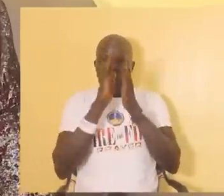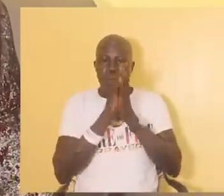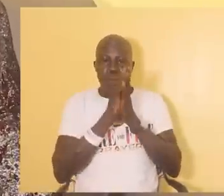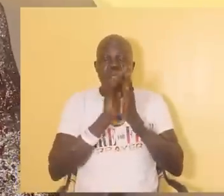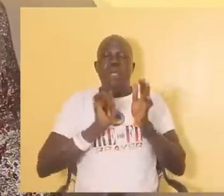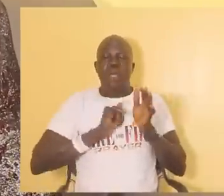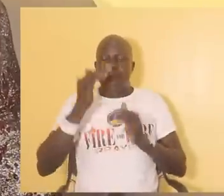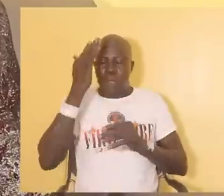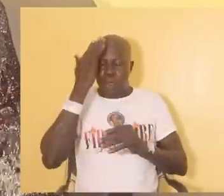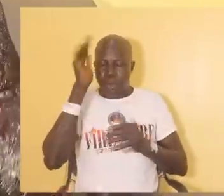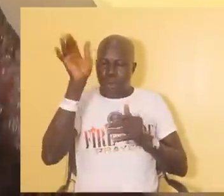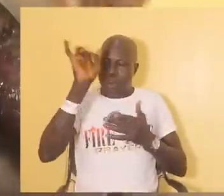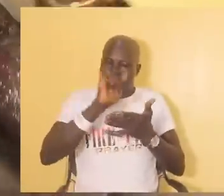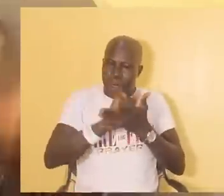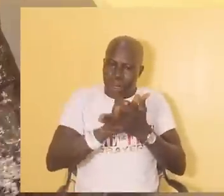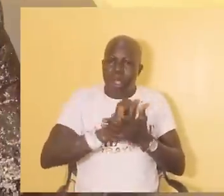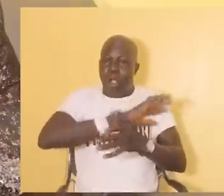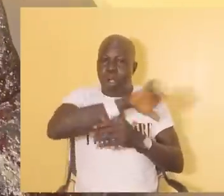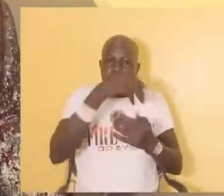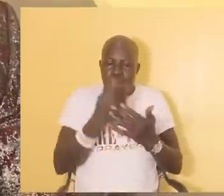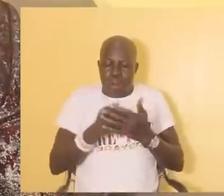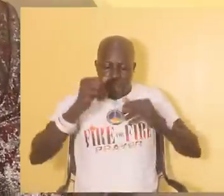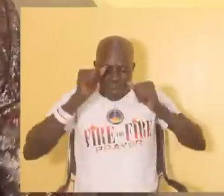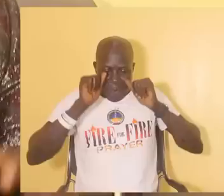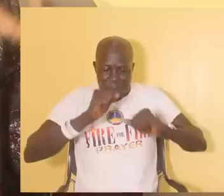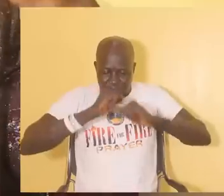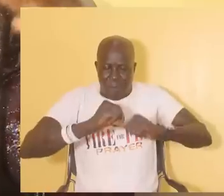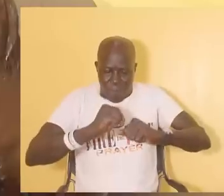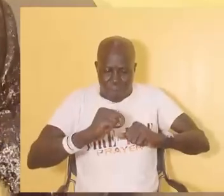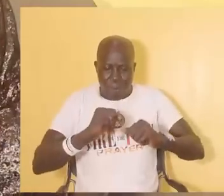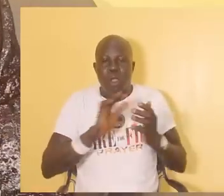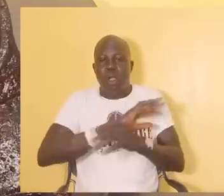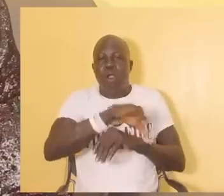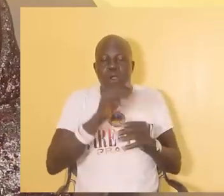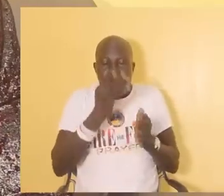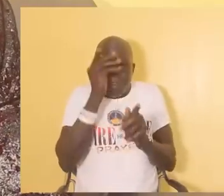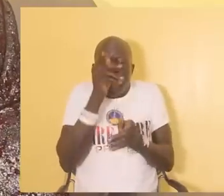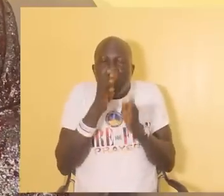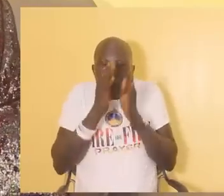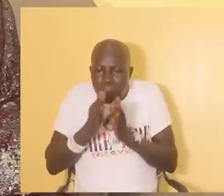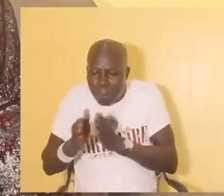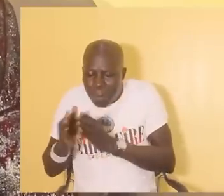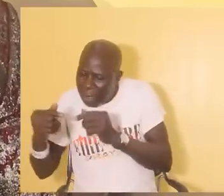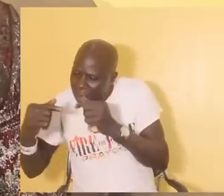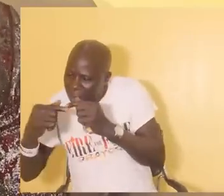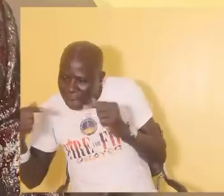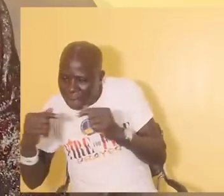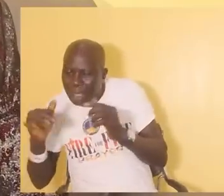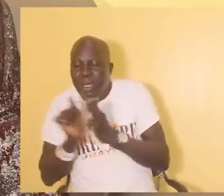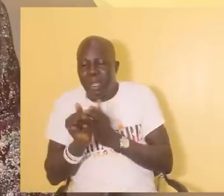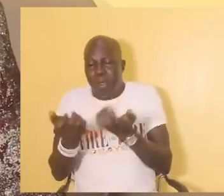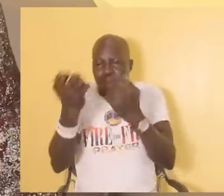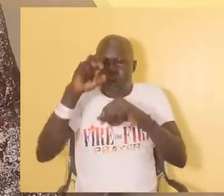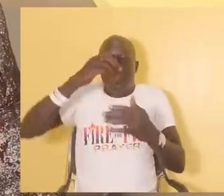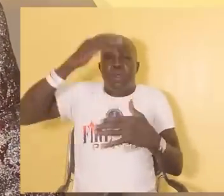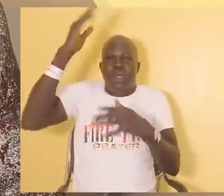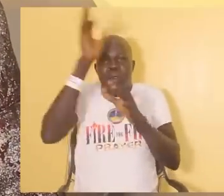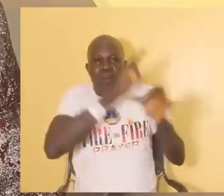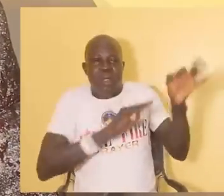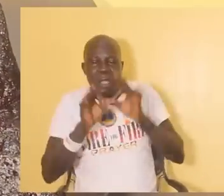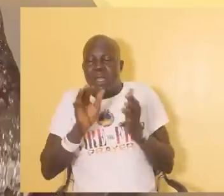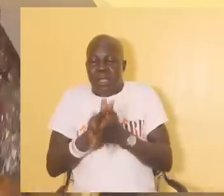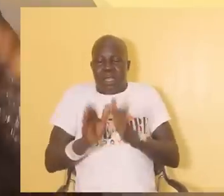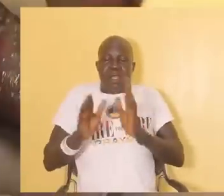pe. And I know that gbogbo agbara every force ati mo ikoko. And secret plan. To ba lo fe ko bo le de Nigeria. That will